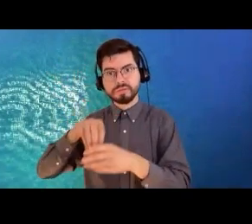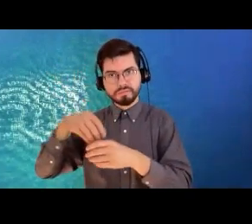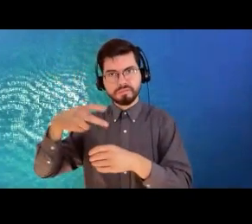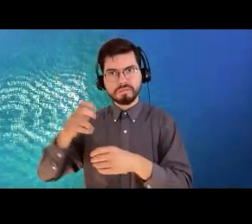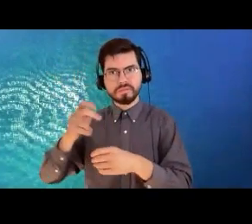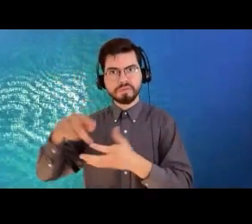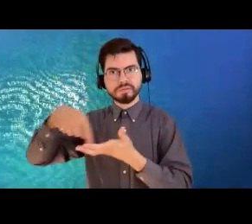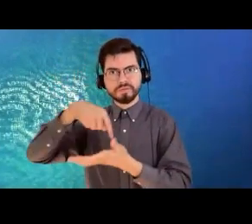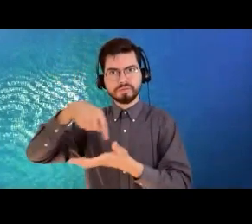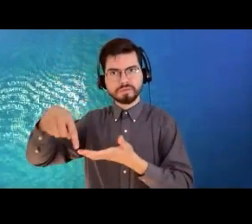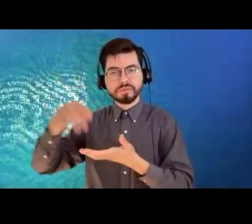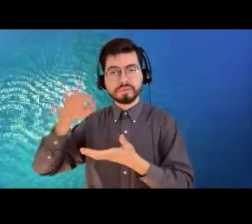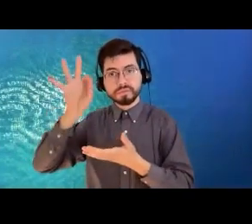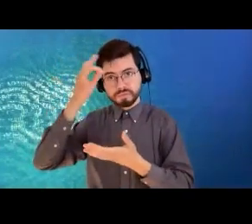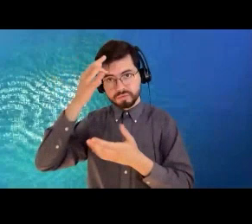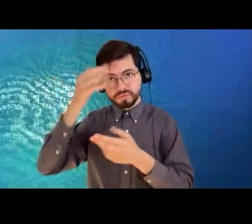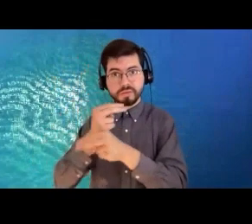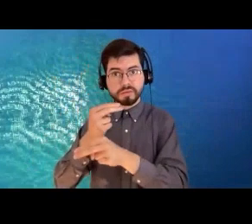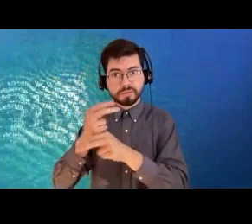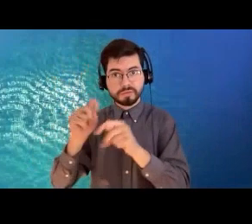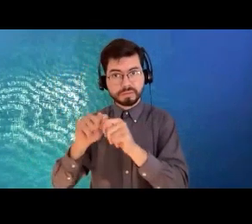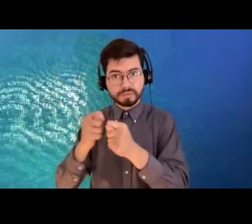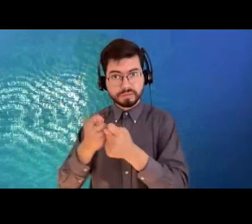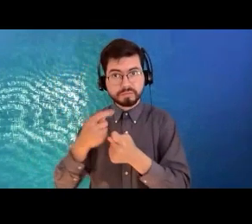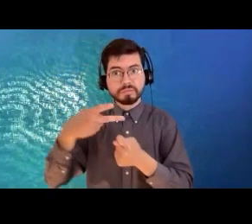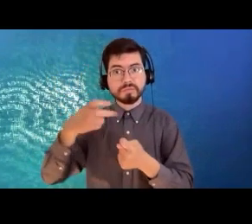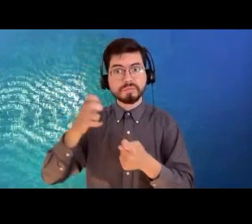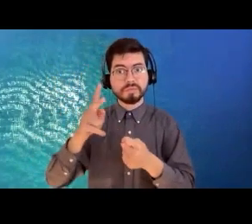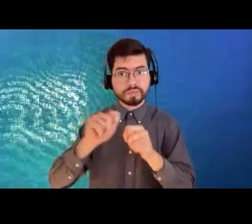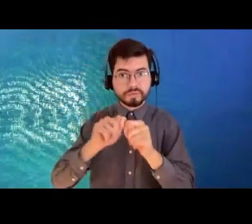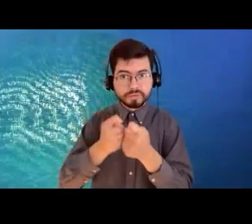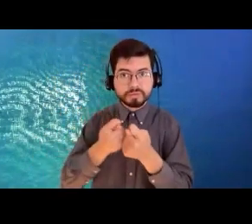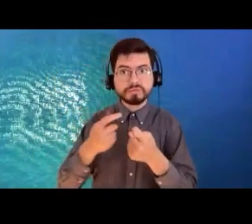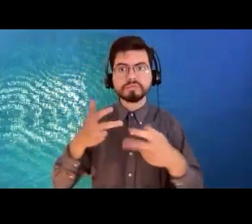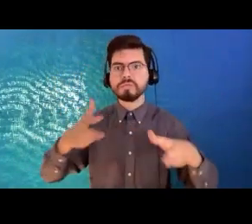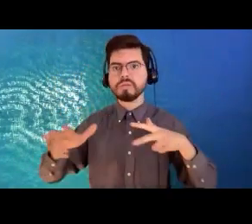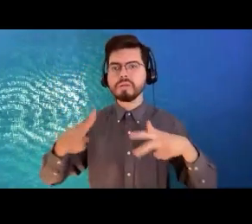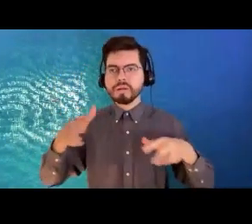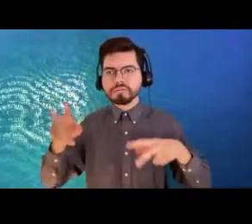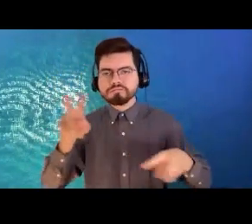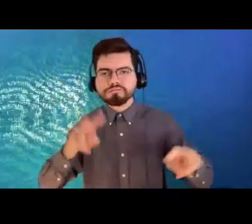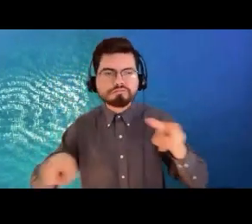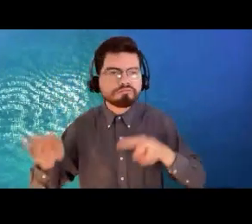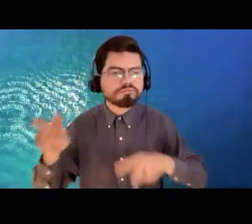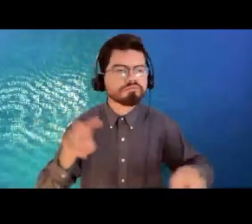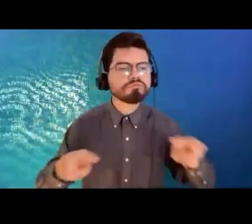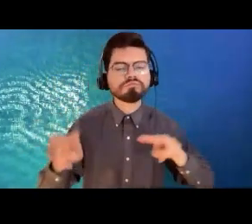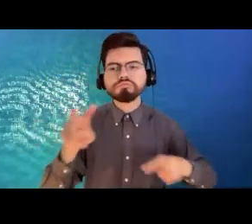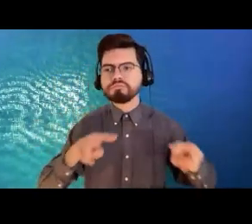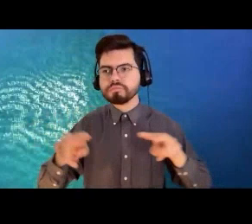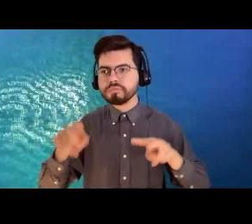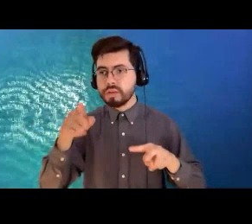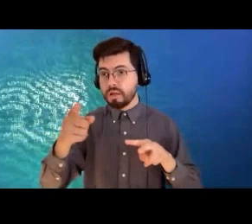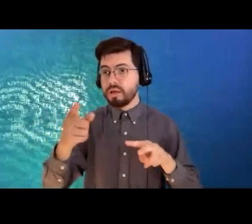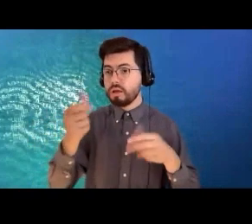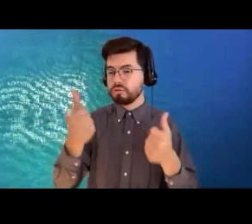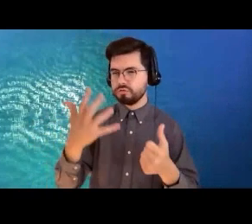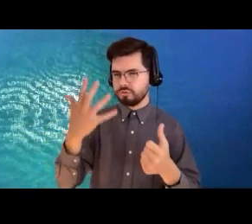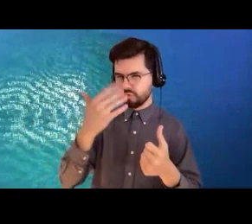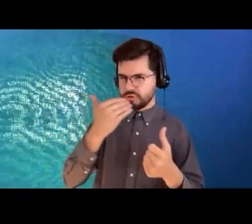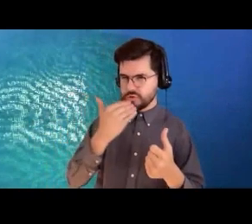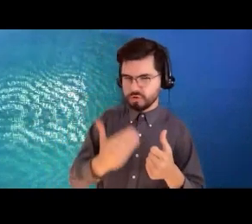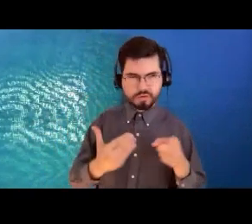federal highway team and our park team are walking all these alignments and trying to figure out what looks good and where we